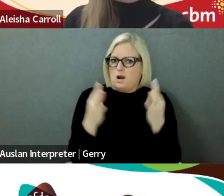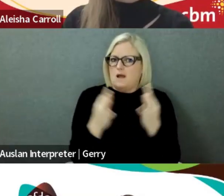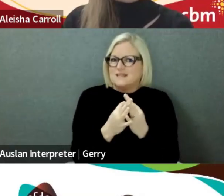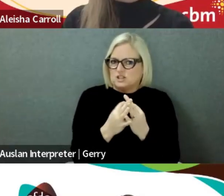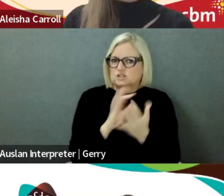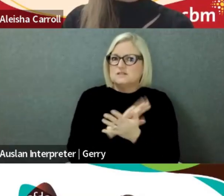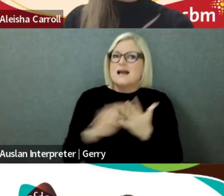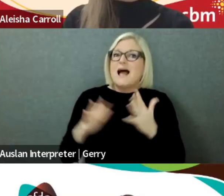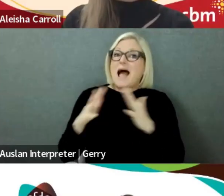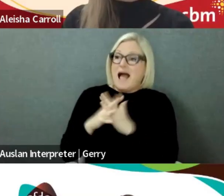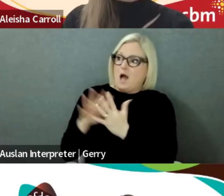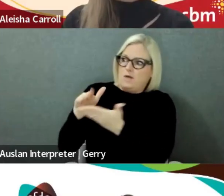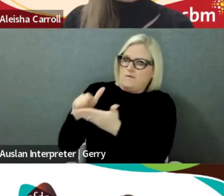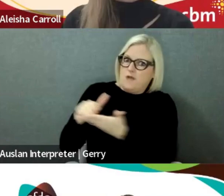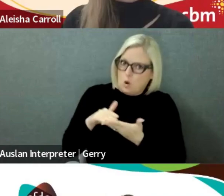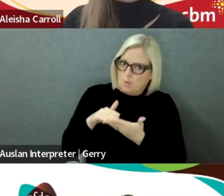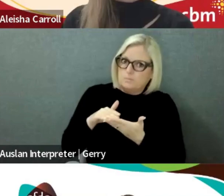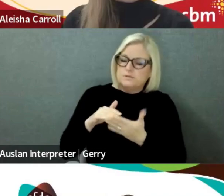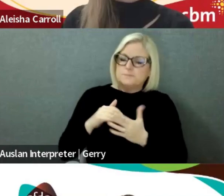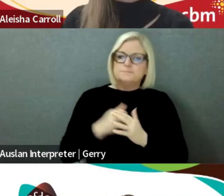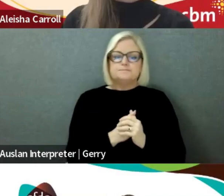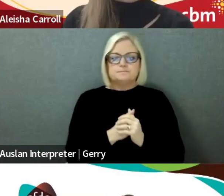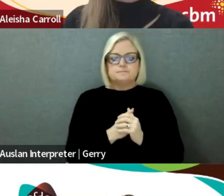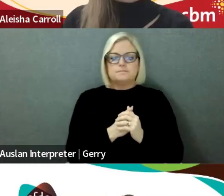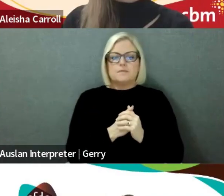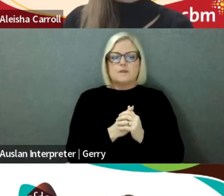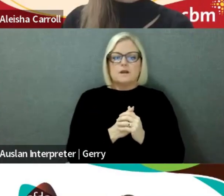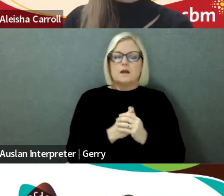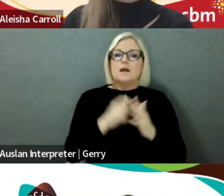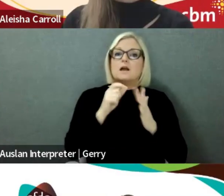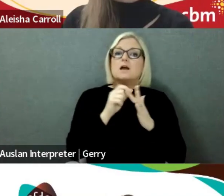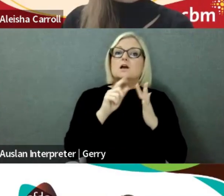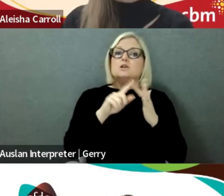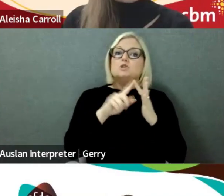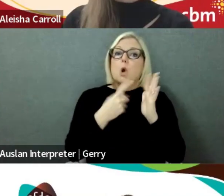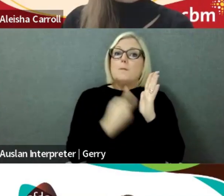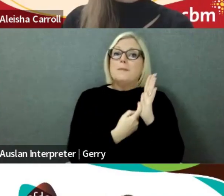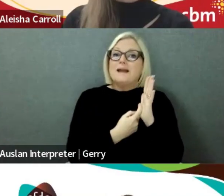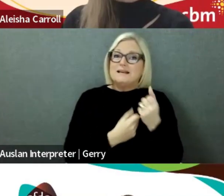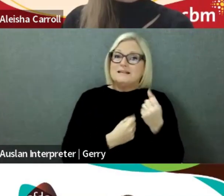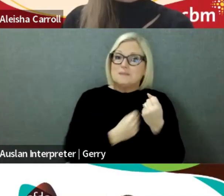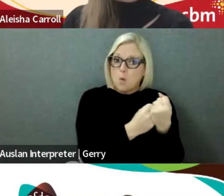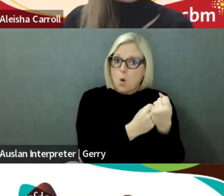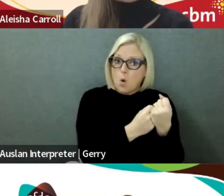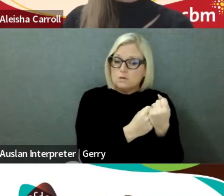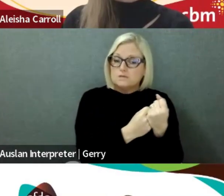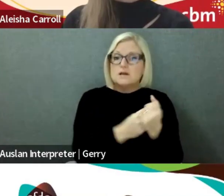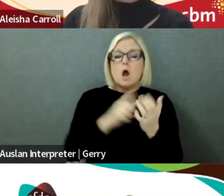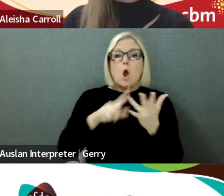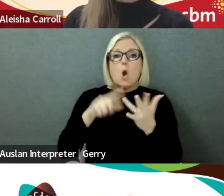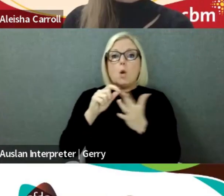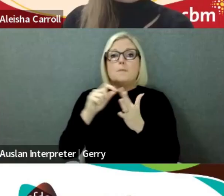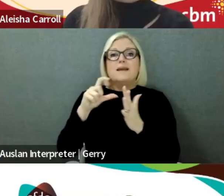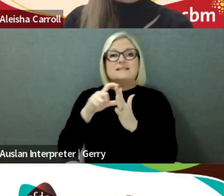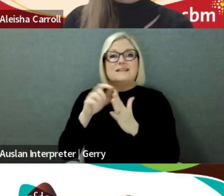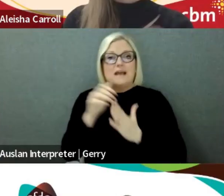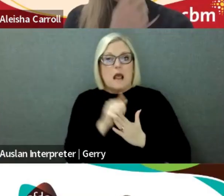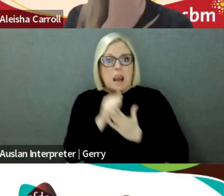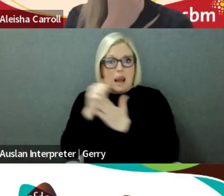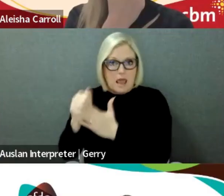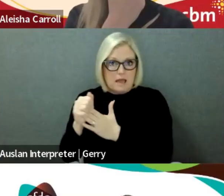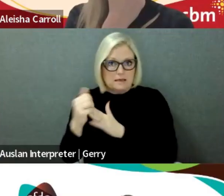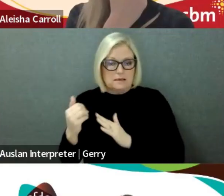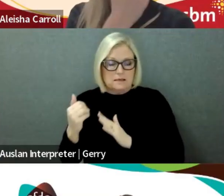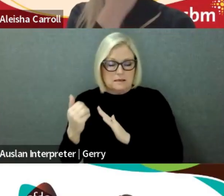belonging. Peer support and OPD-led approaches play a very important role in helping people with